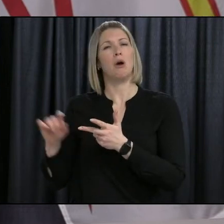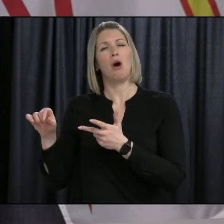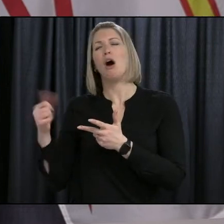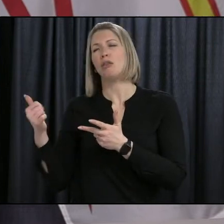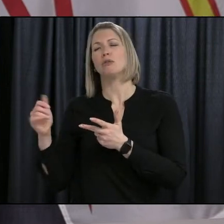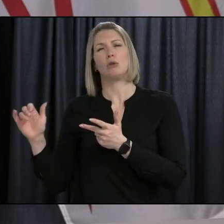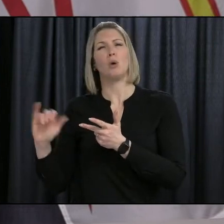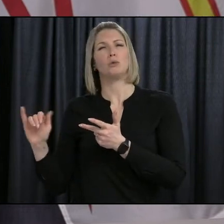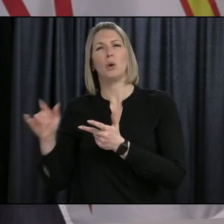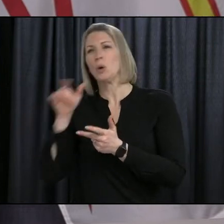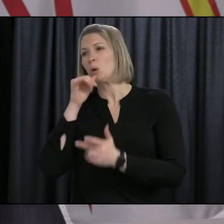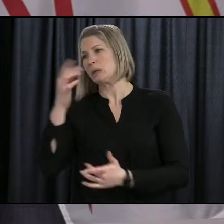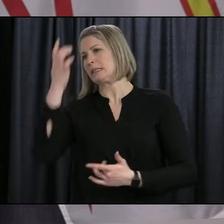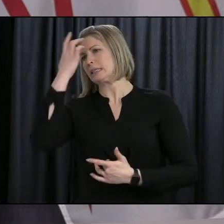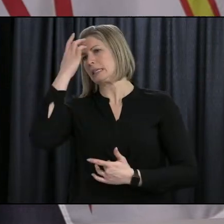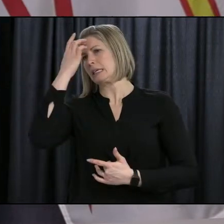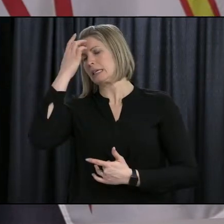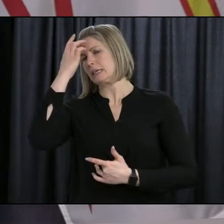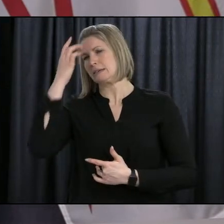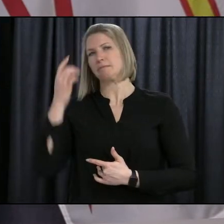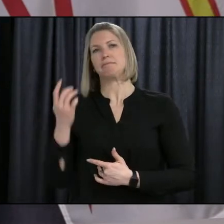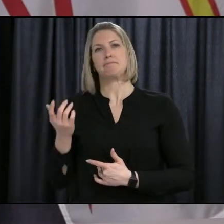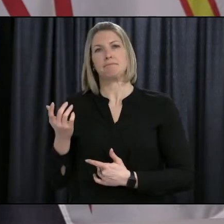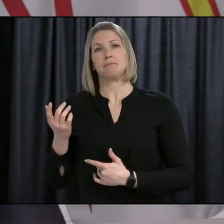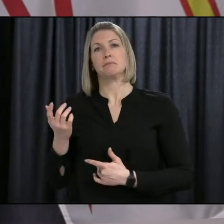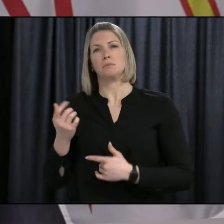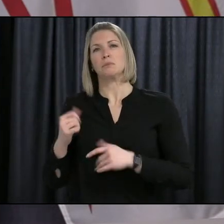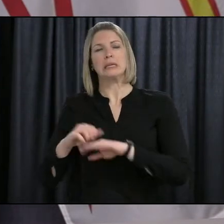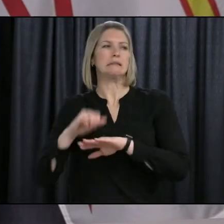seem, there may be a